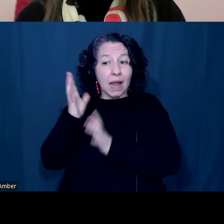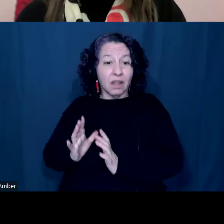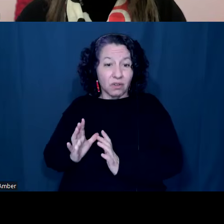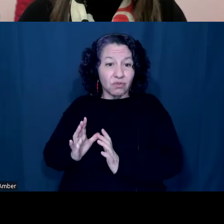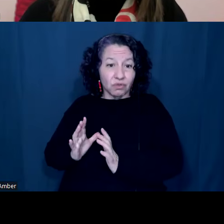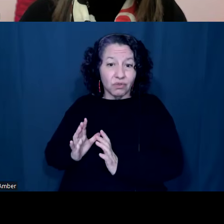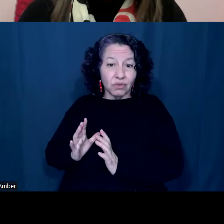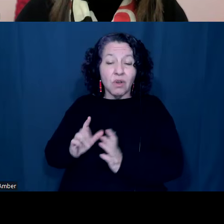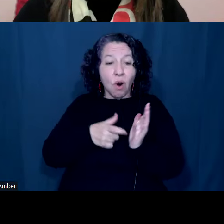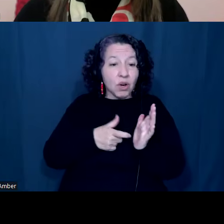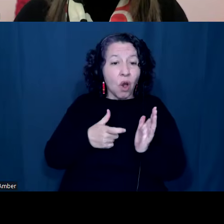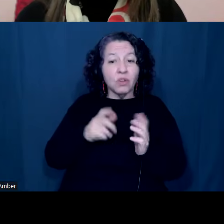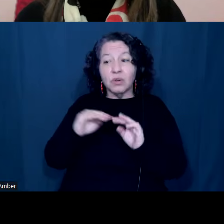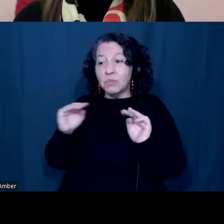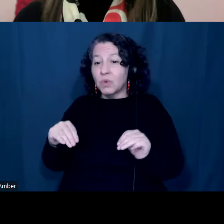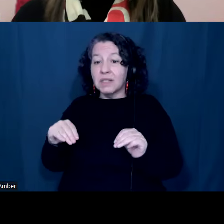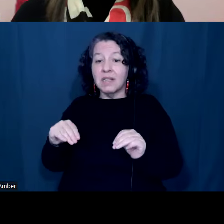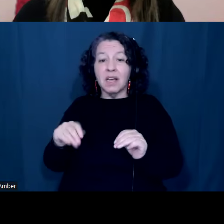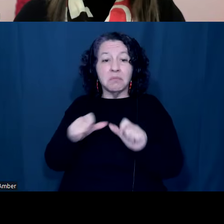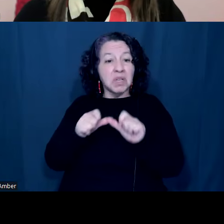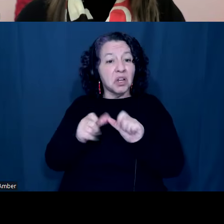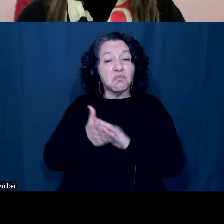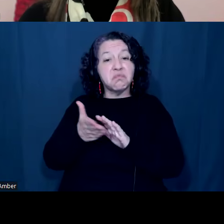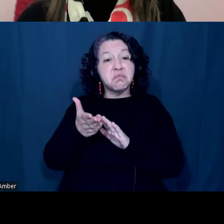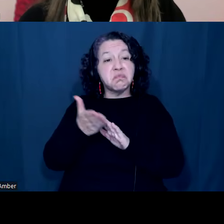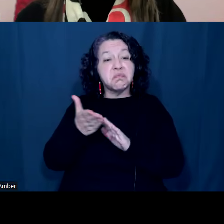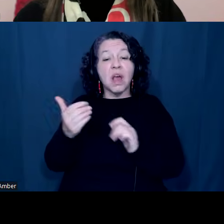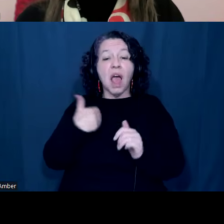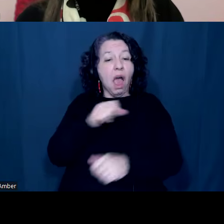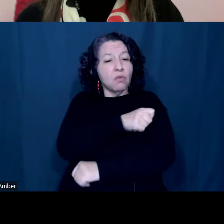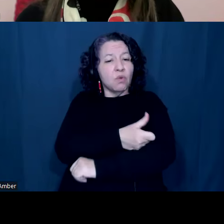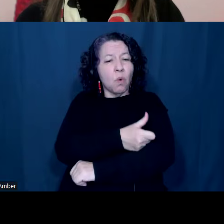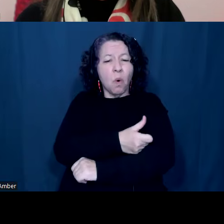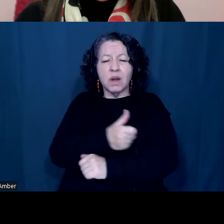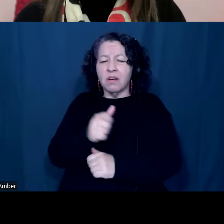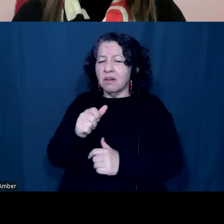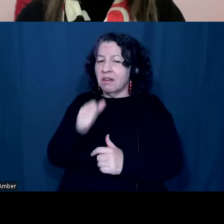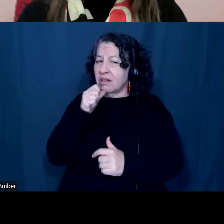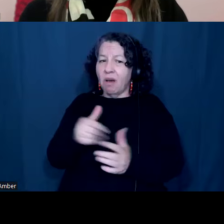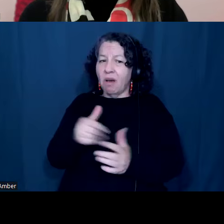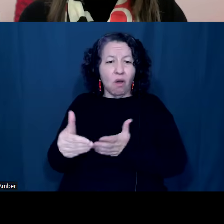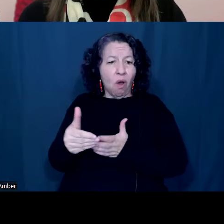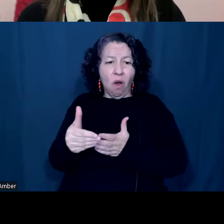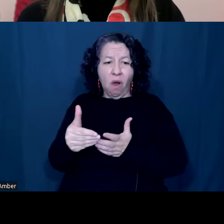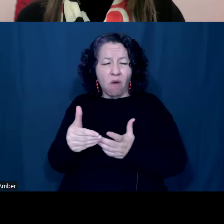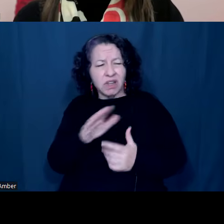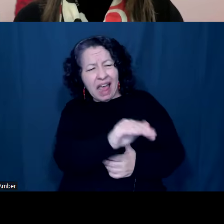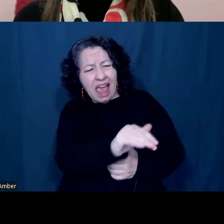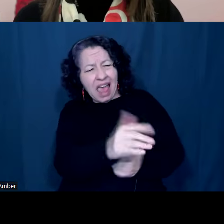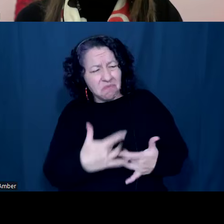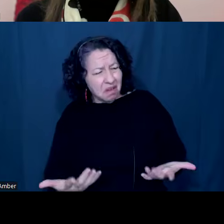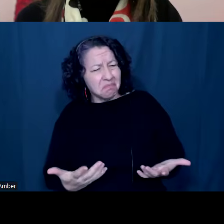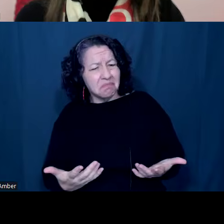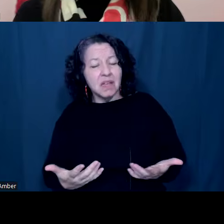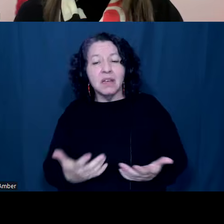Archaeology and museums operated with authority that was rarely questioned, and Native voices were